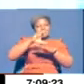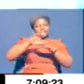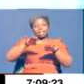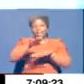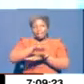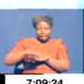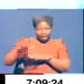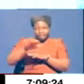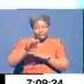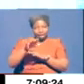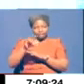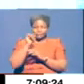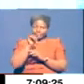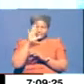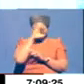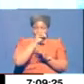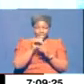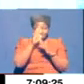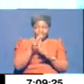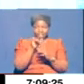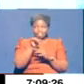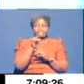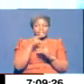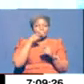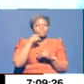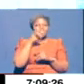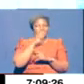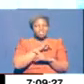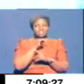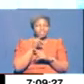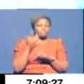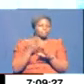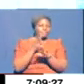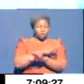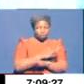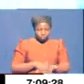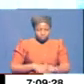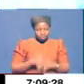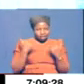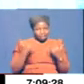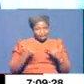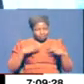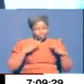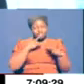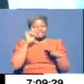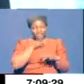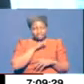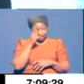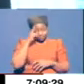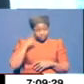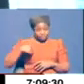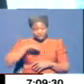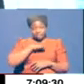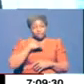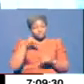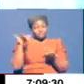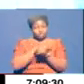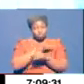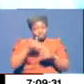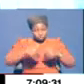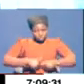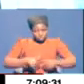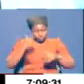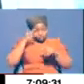misleaders? This has already been said earlier by the young people here. And for us to have a wholesome youth, for a wholesome